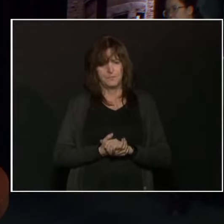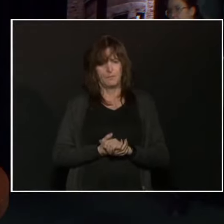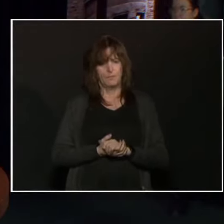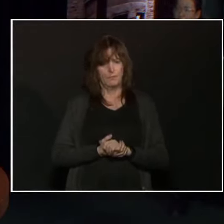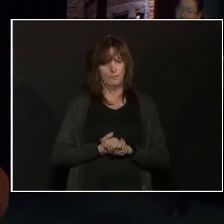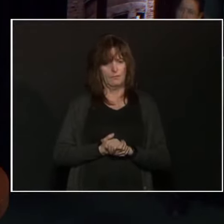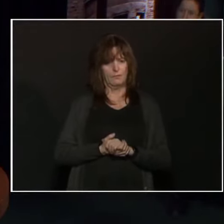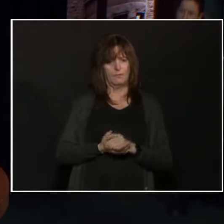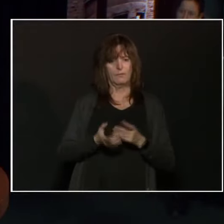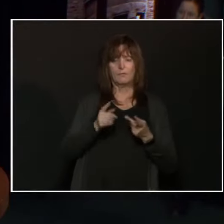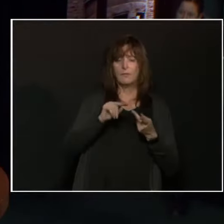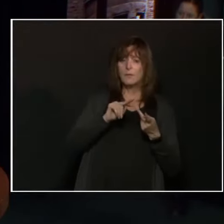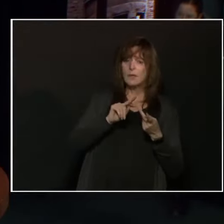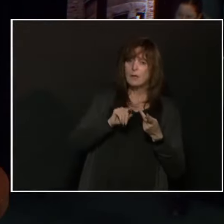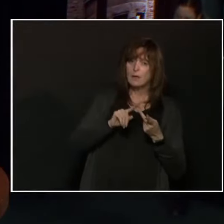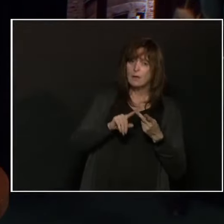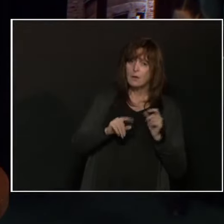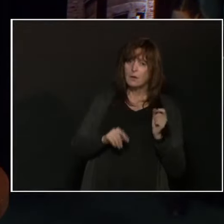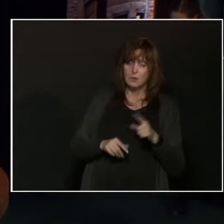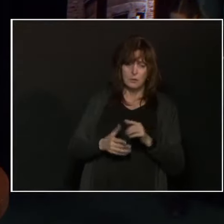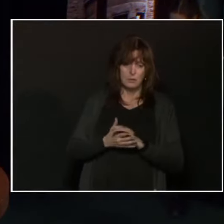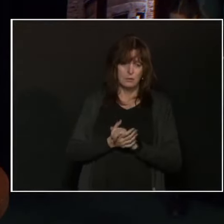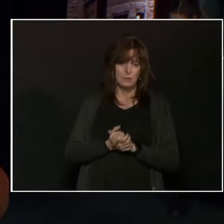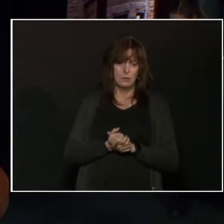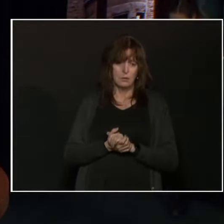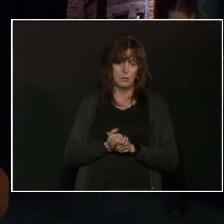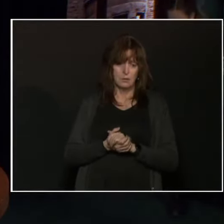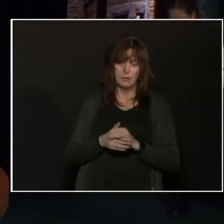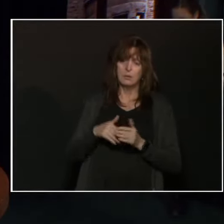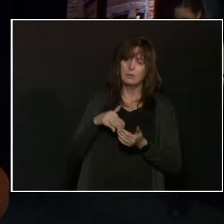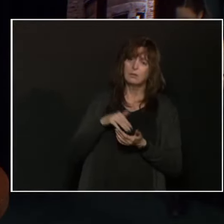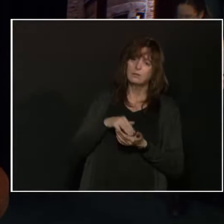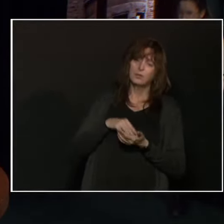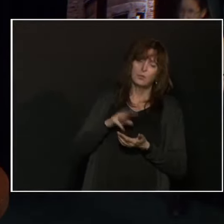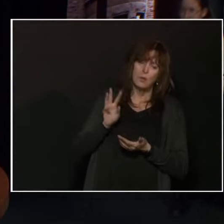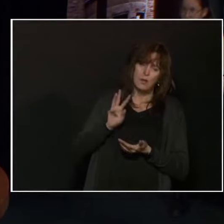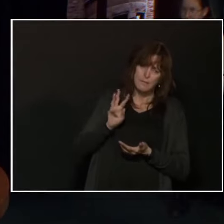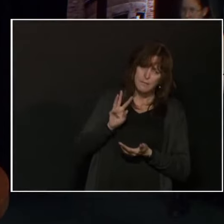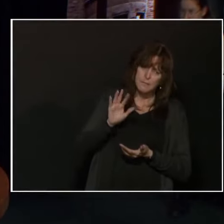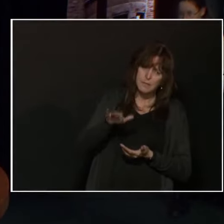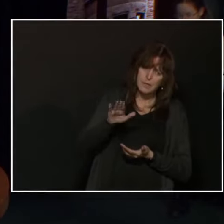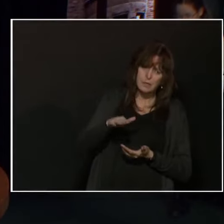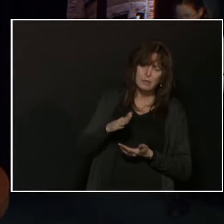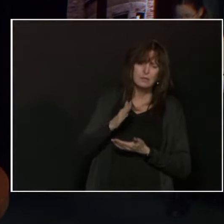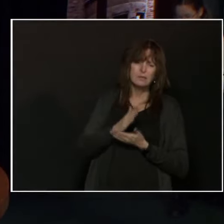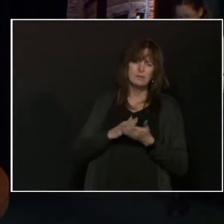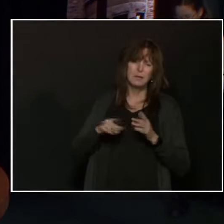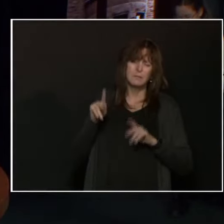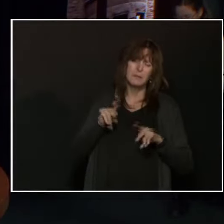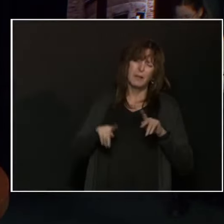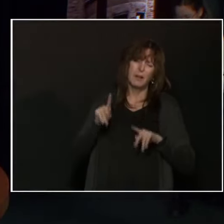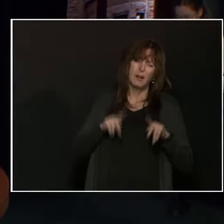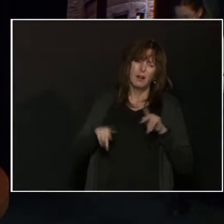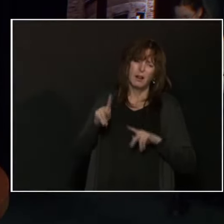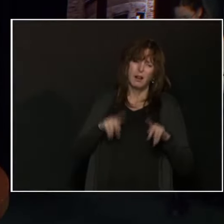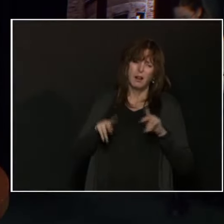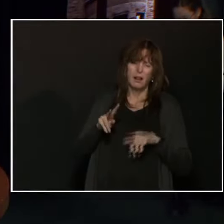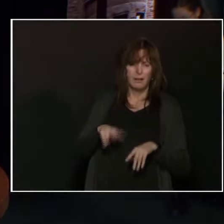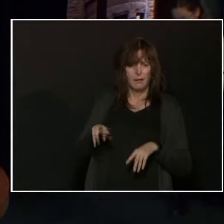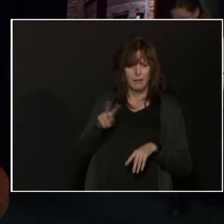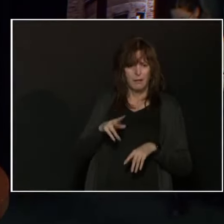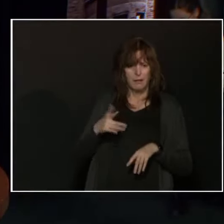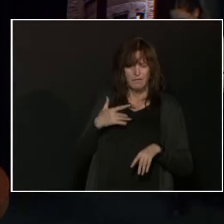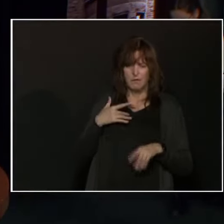Dr. Williams. Dr. Williams, I think a lot of people are probably watching this feeling a bit dejected because they're seeing everything go down. They've